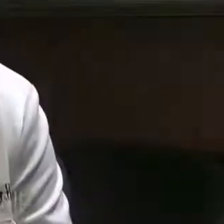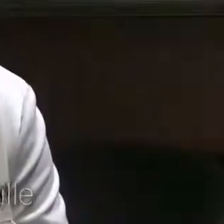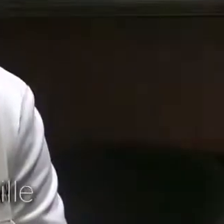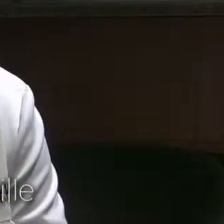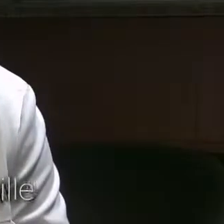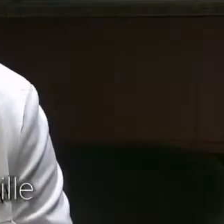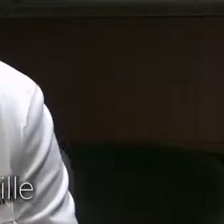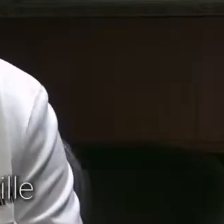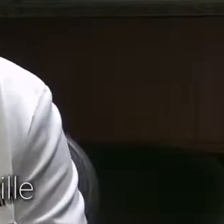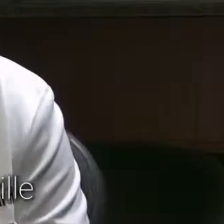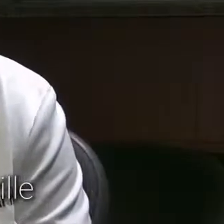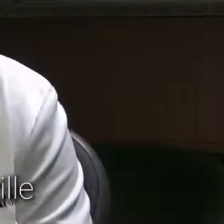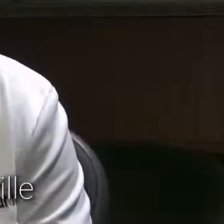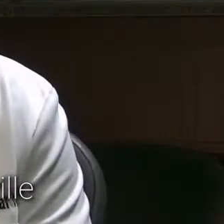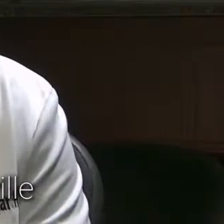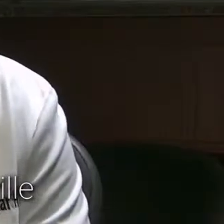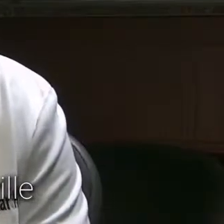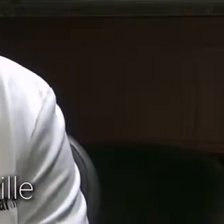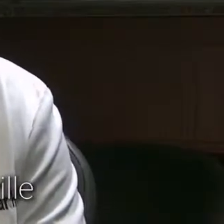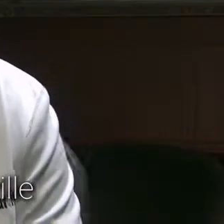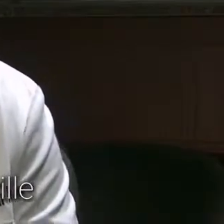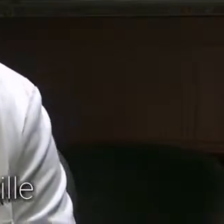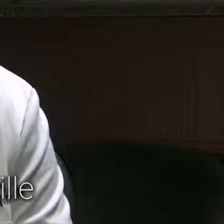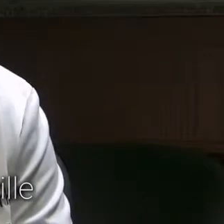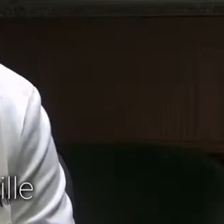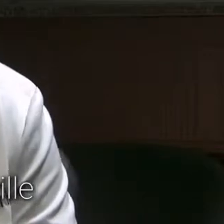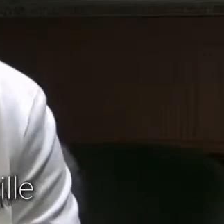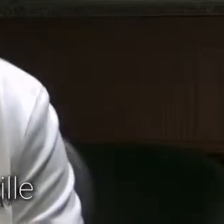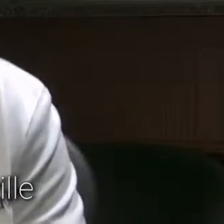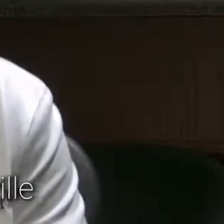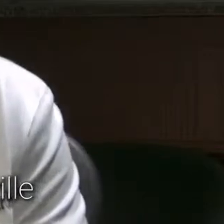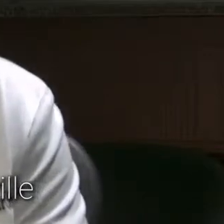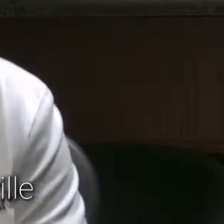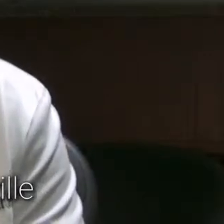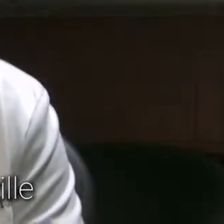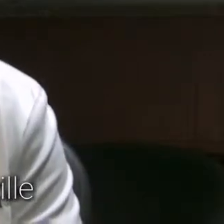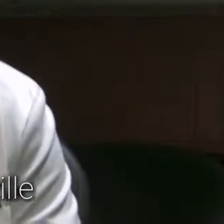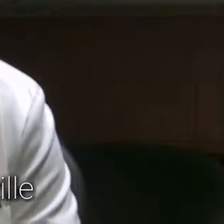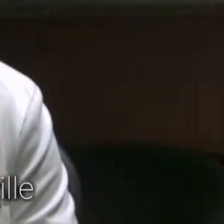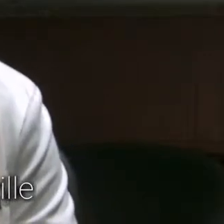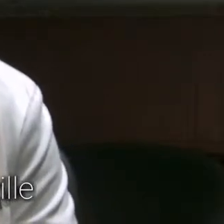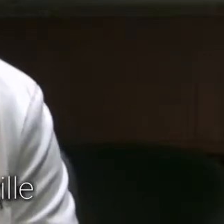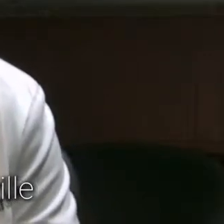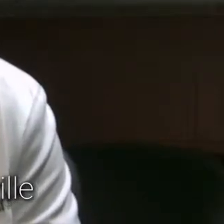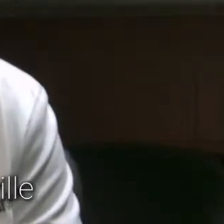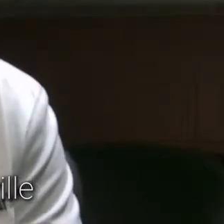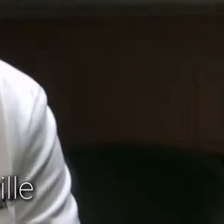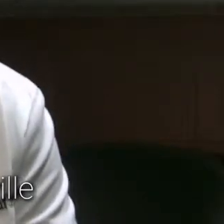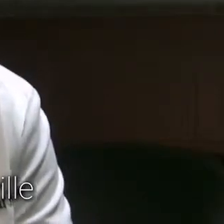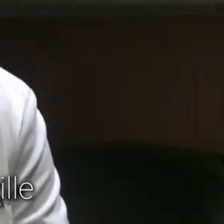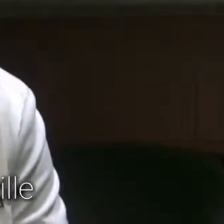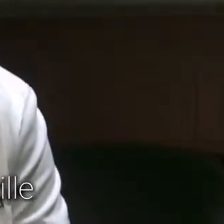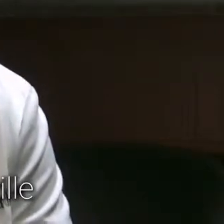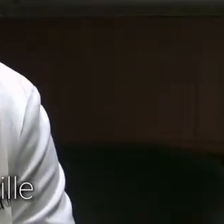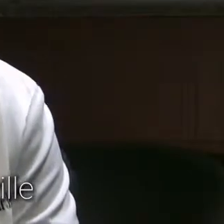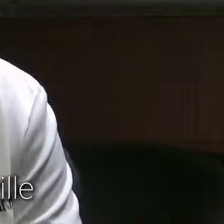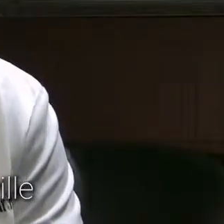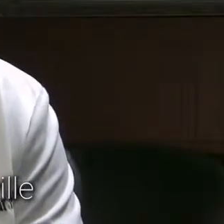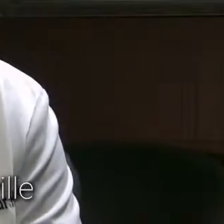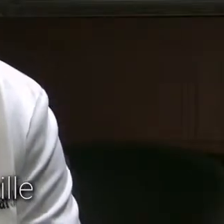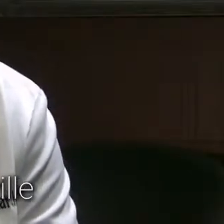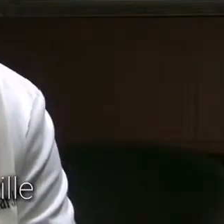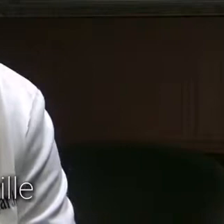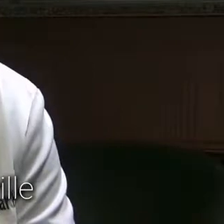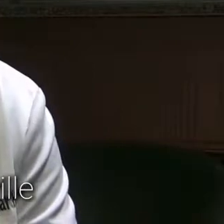I have battled this virus both professionally and personally. Professionally, I can tell you firsthand that it's greatly impacted our community, caused the loss of many